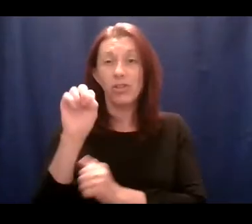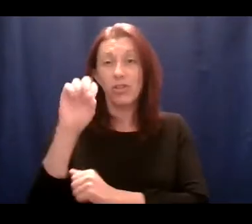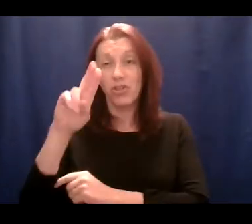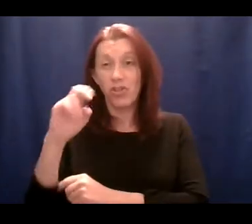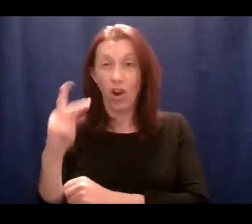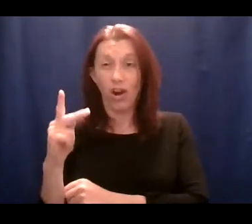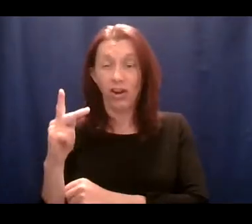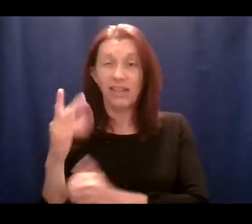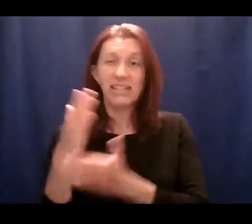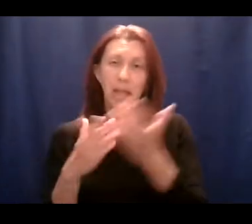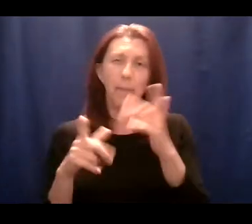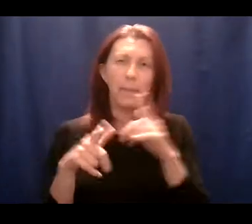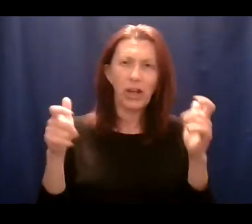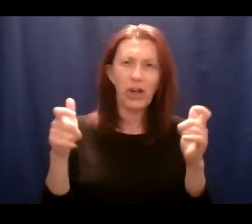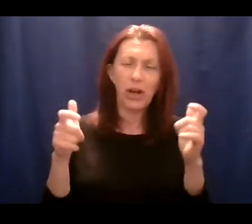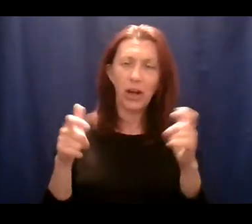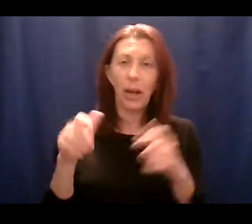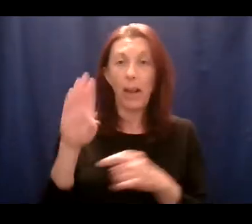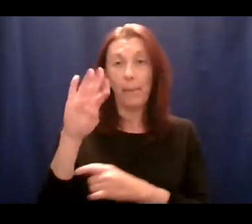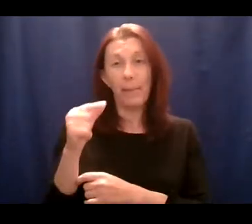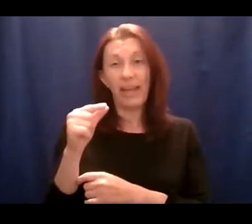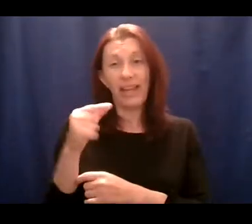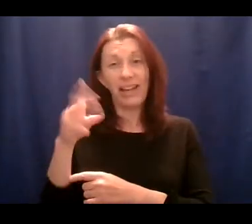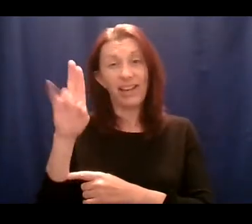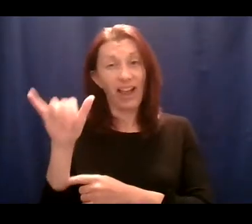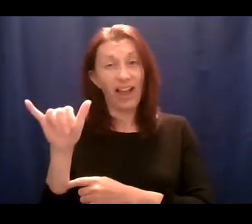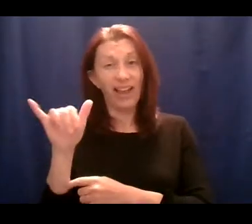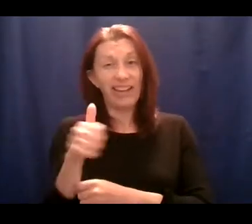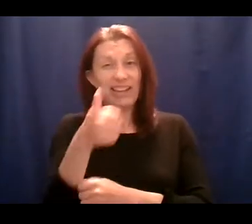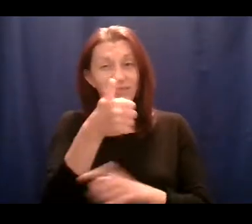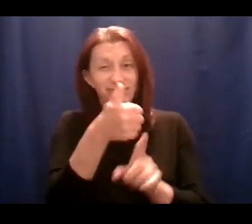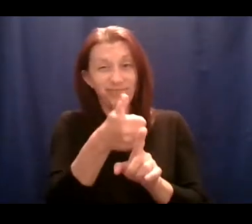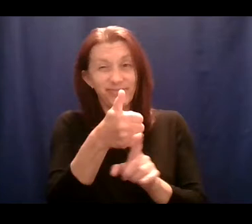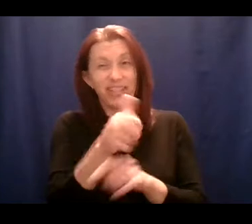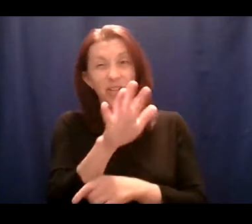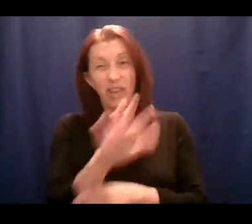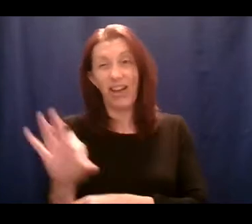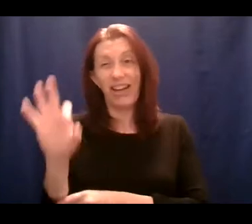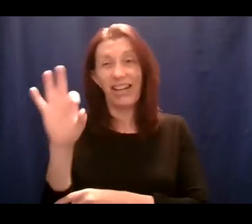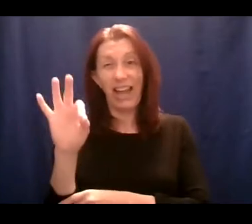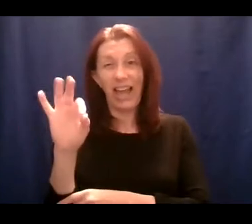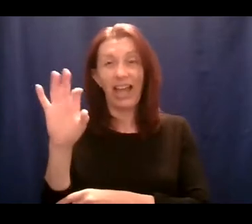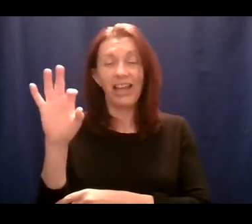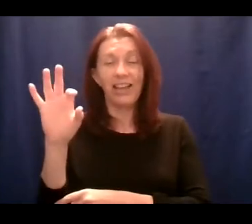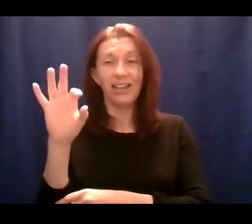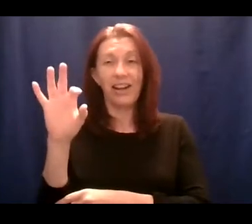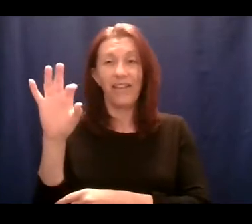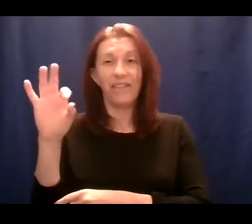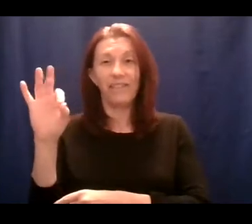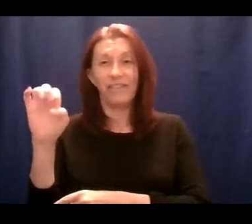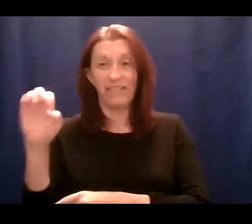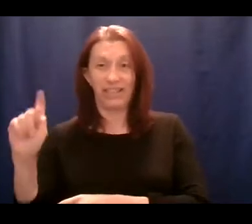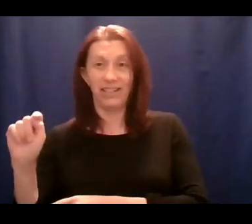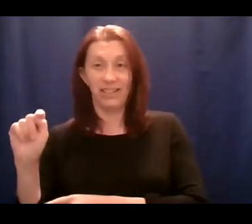Big Eye is about 3 of those. So it's about 9 feet long. That's a pretty good sized shark. But its mouth is a little